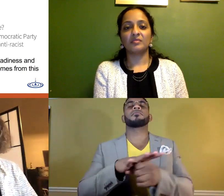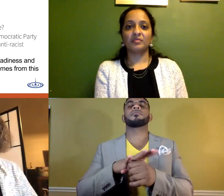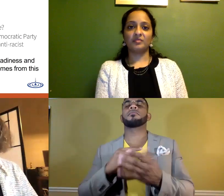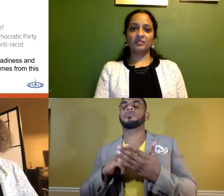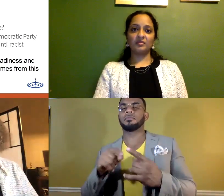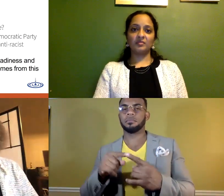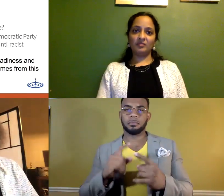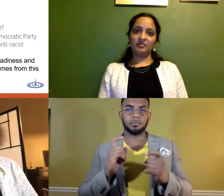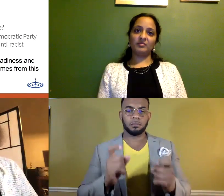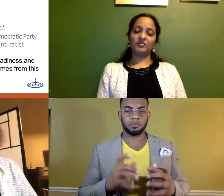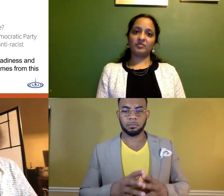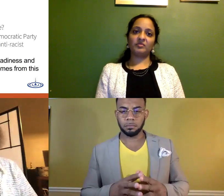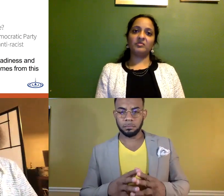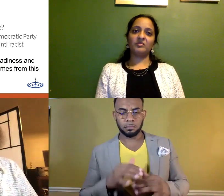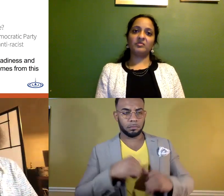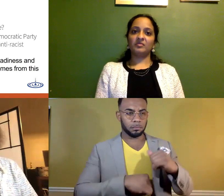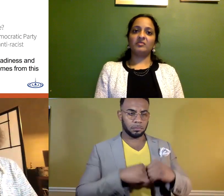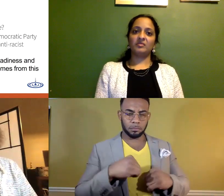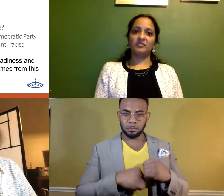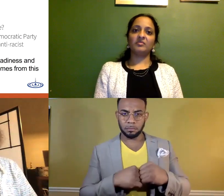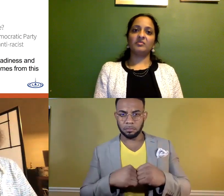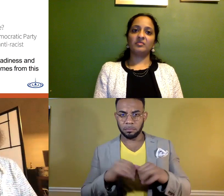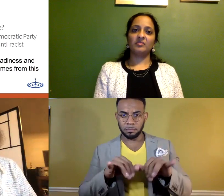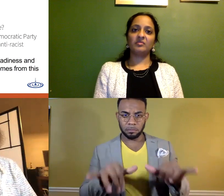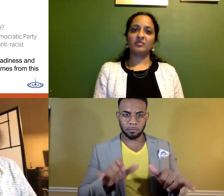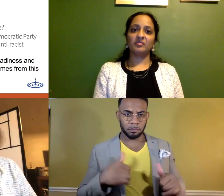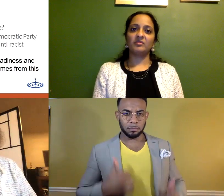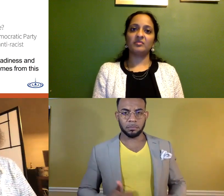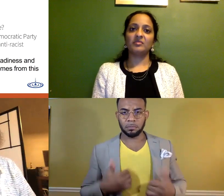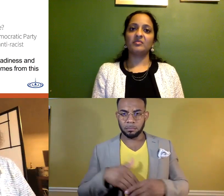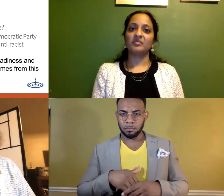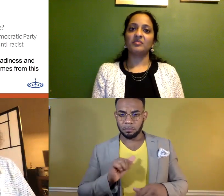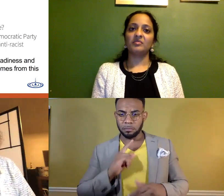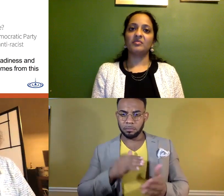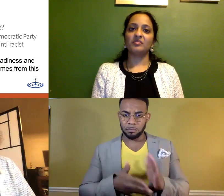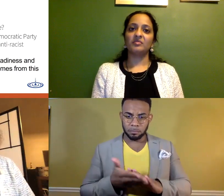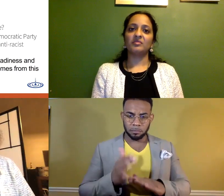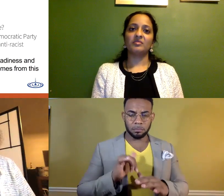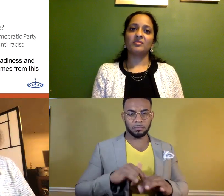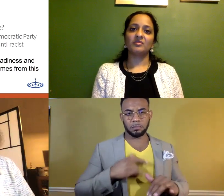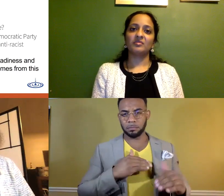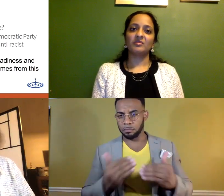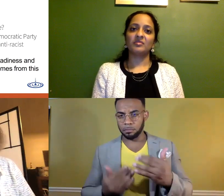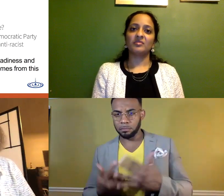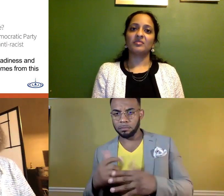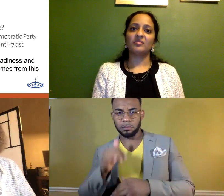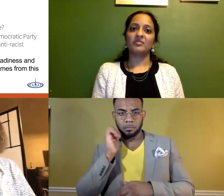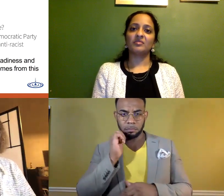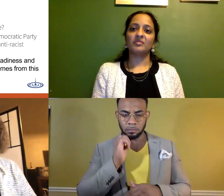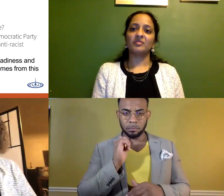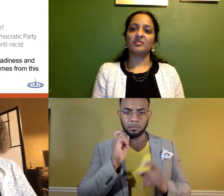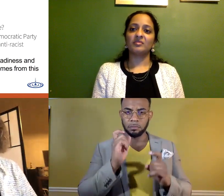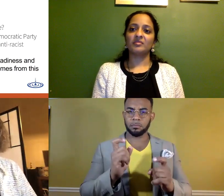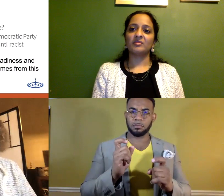talked about, given the structural systems that we live in and that we operate and that we move through every day, given